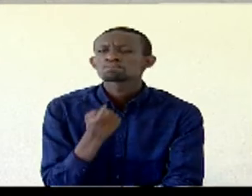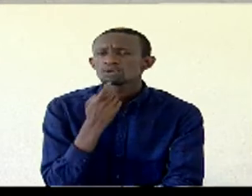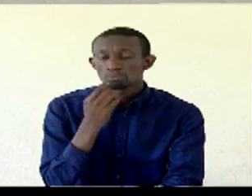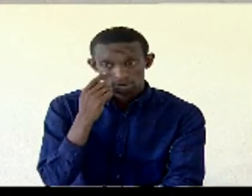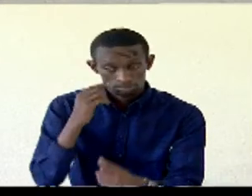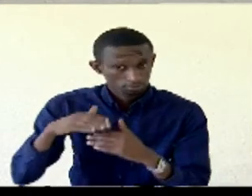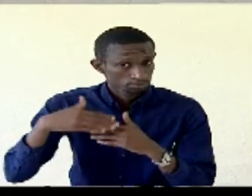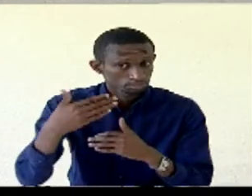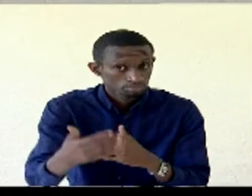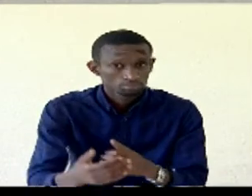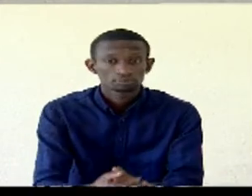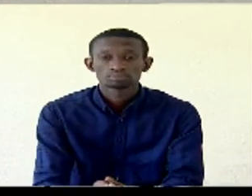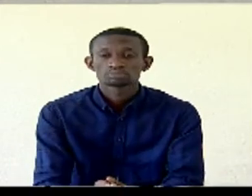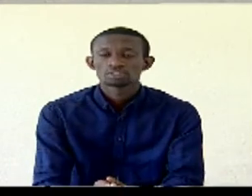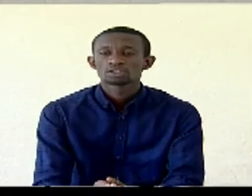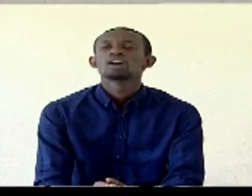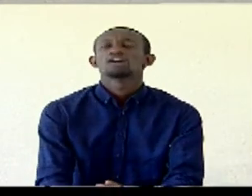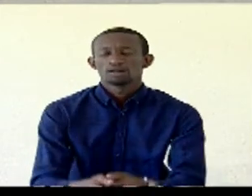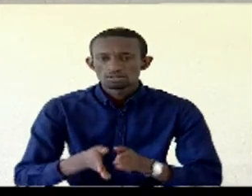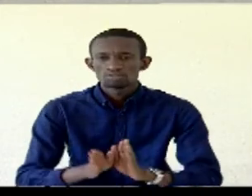ahead and have two cells.